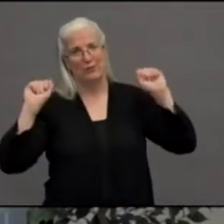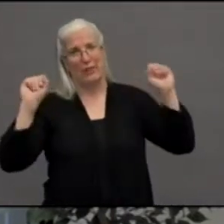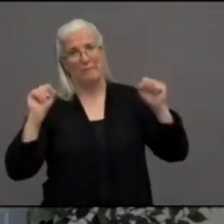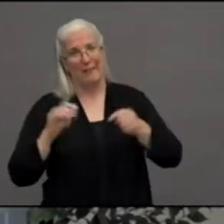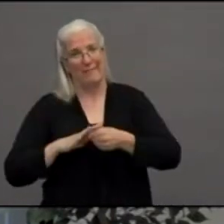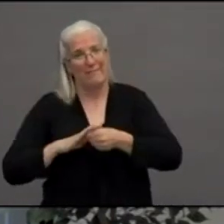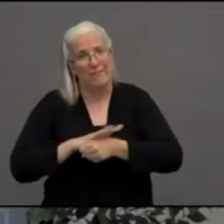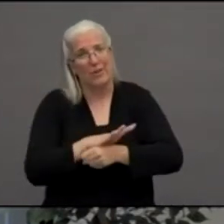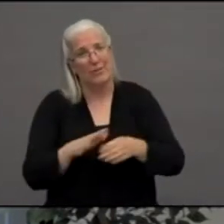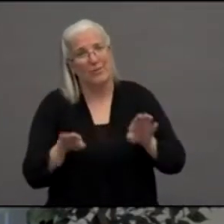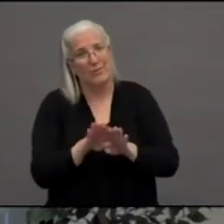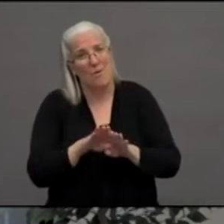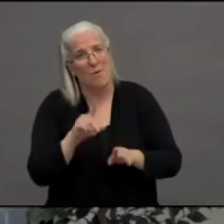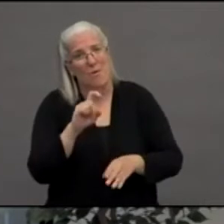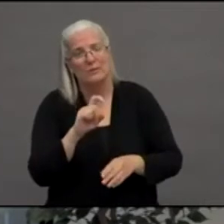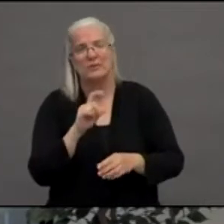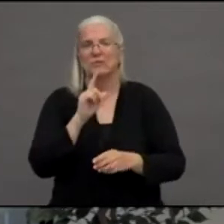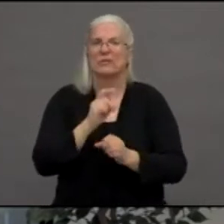Obviously.